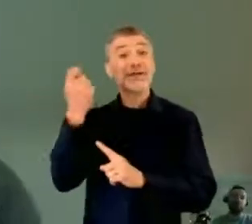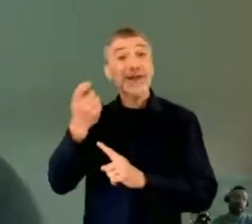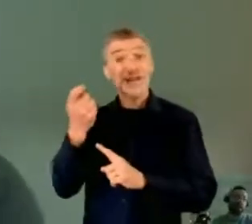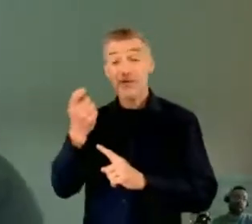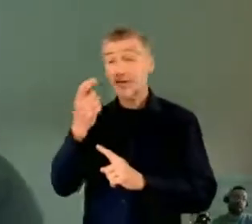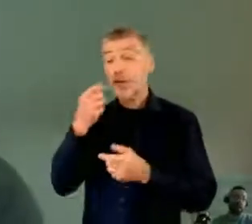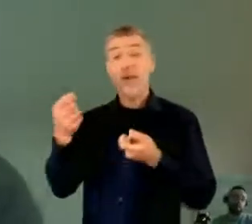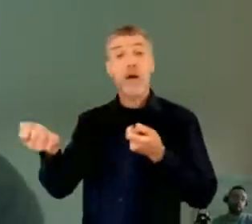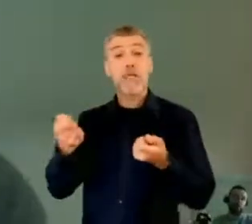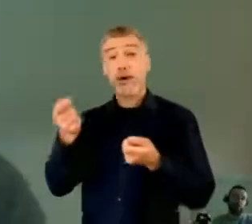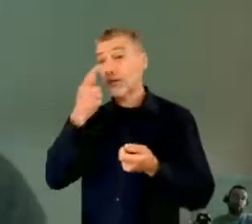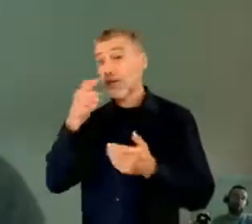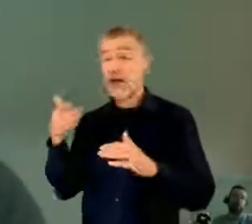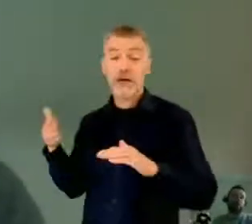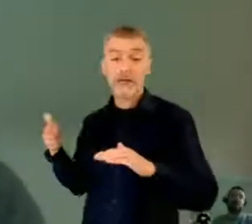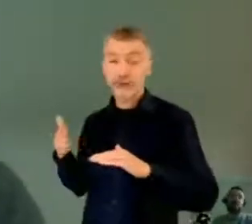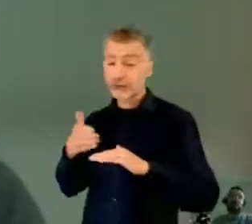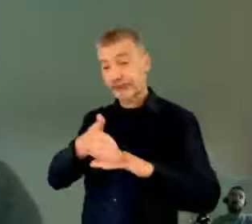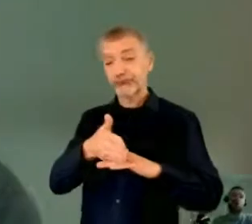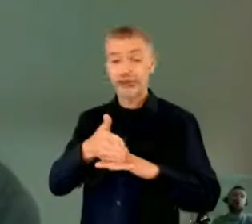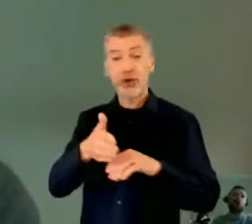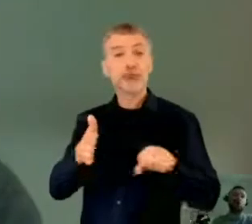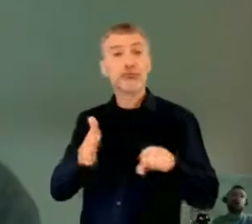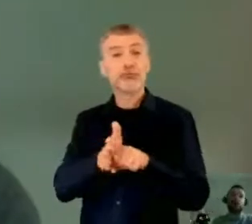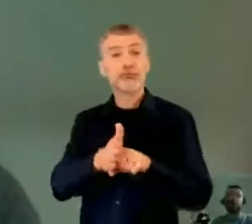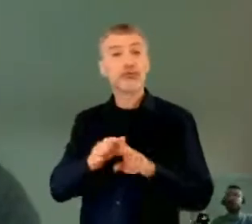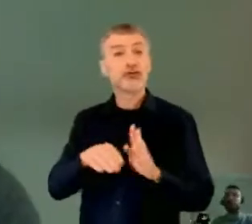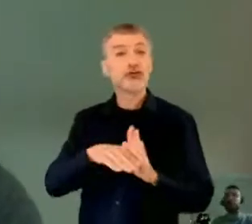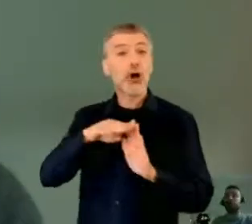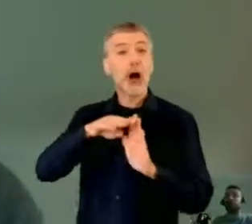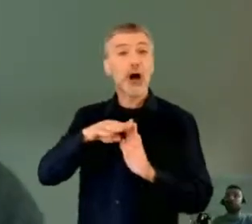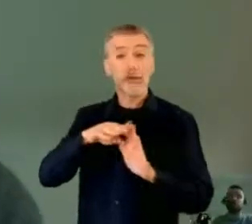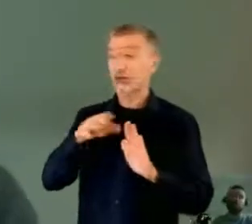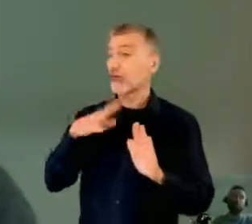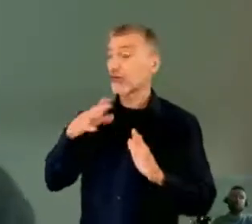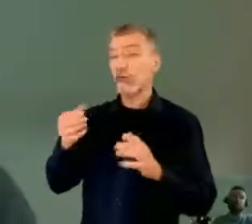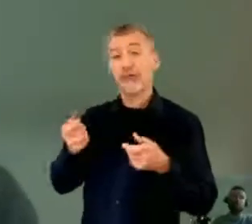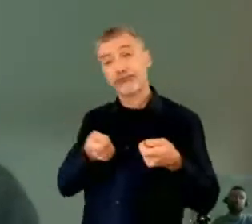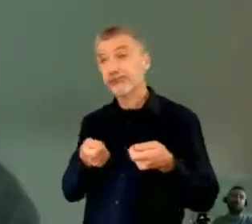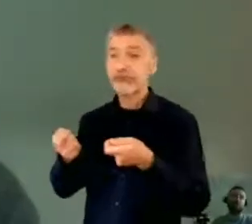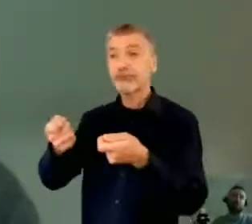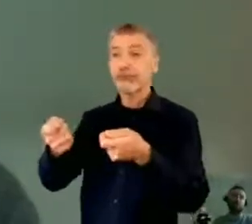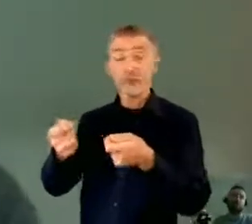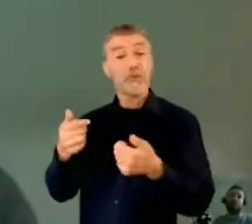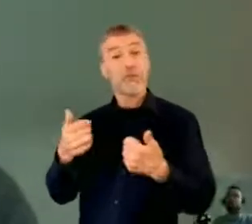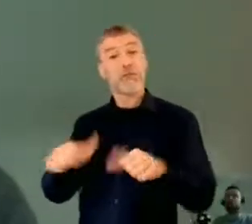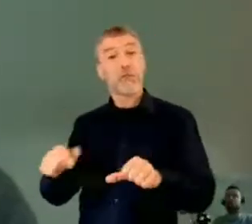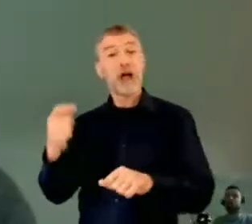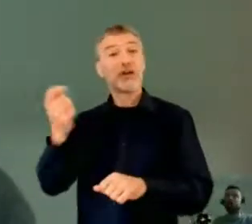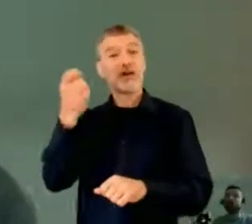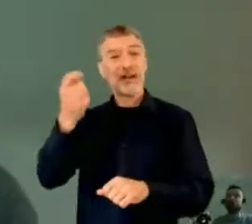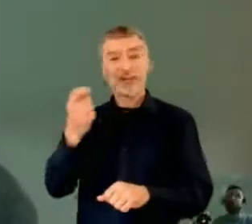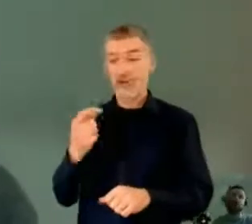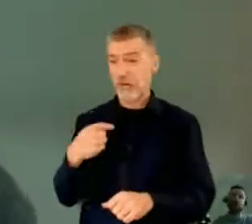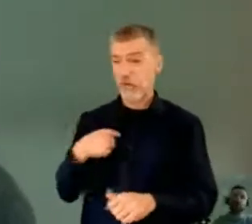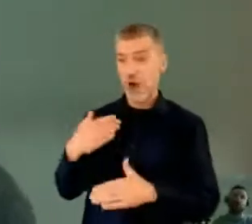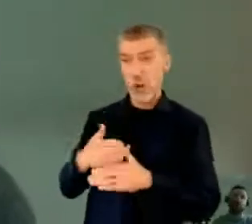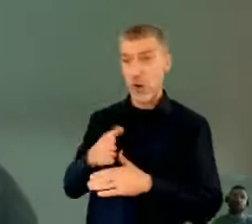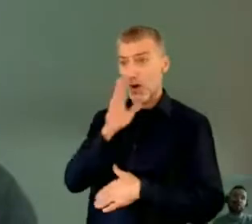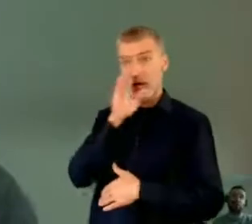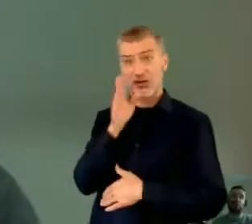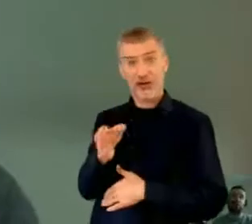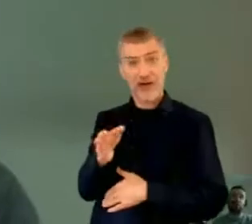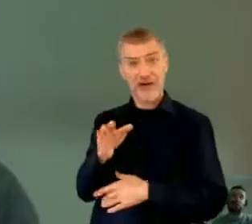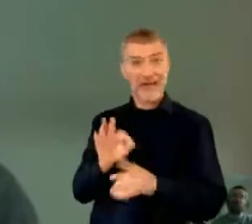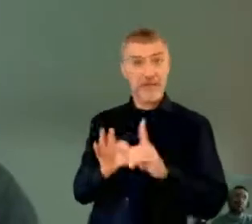buses. That's one classic example of where the sort of work that I'm doing makes a big difference, because it allows us to accelerate the